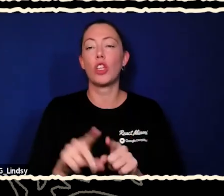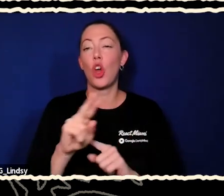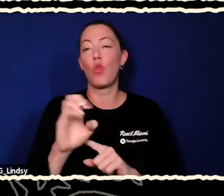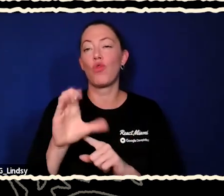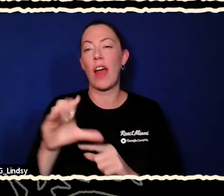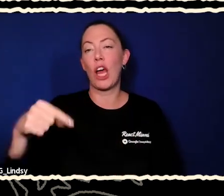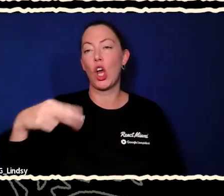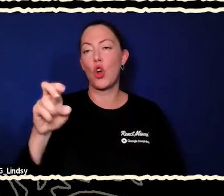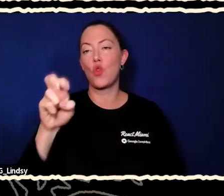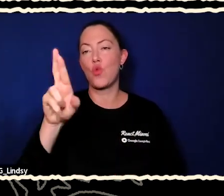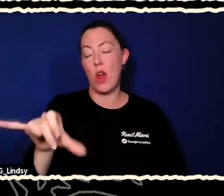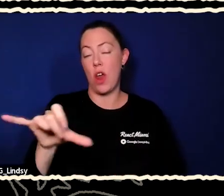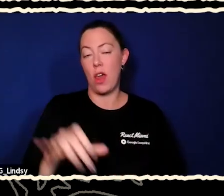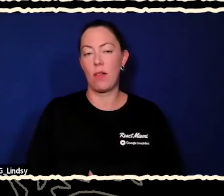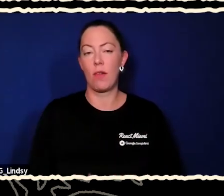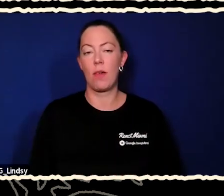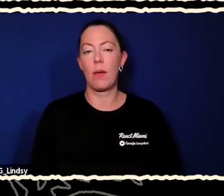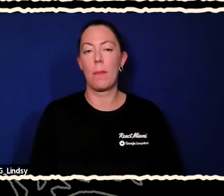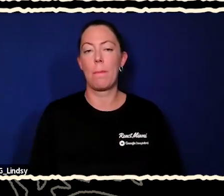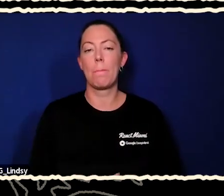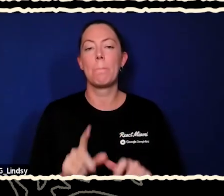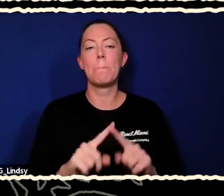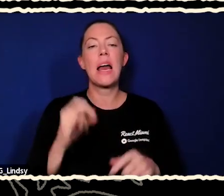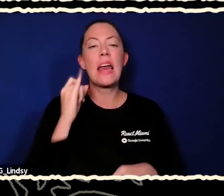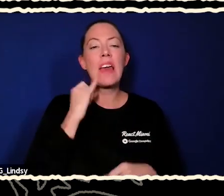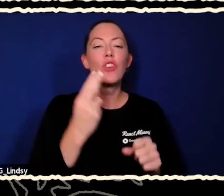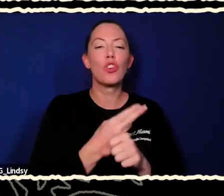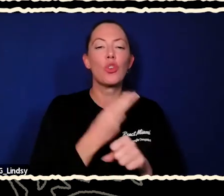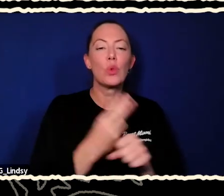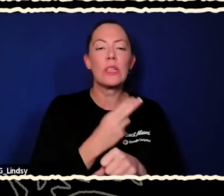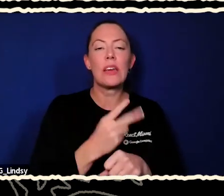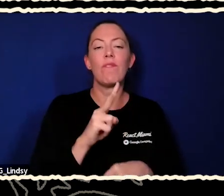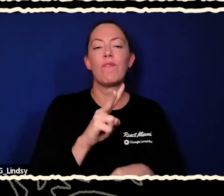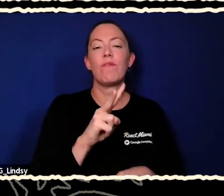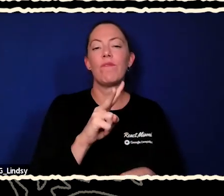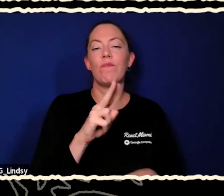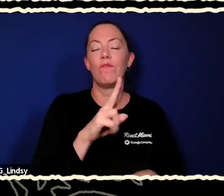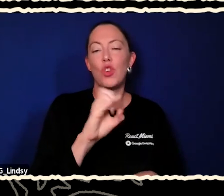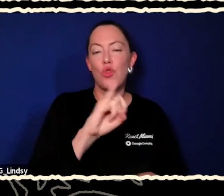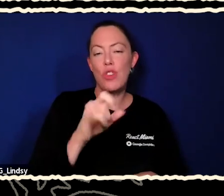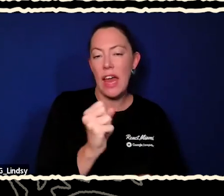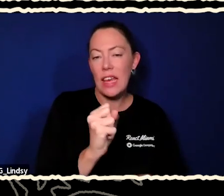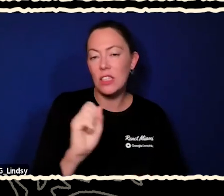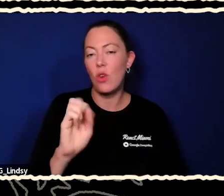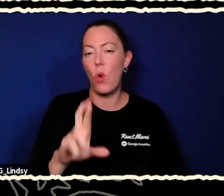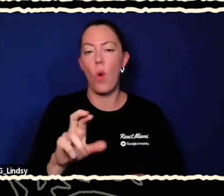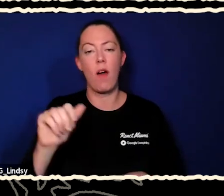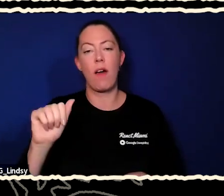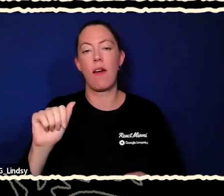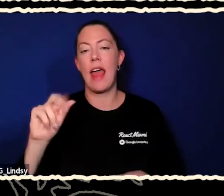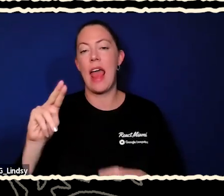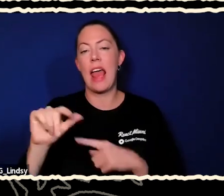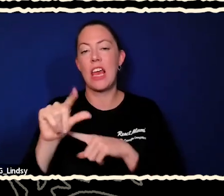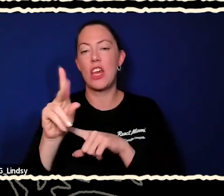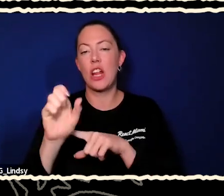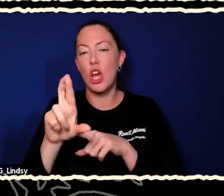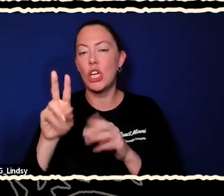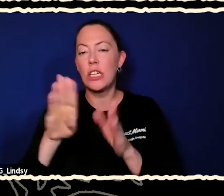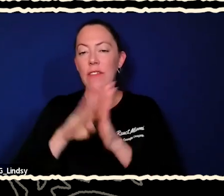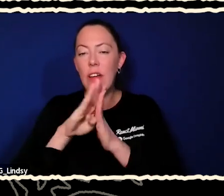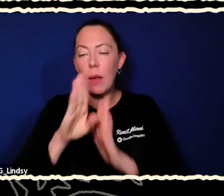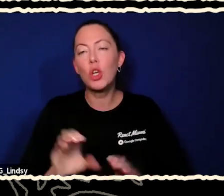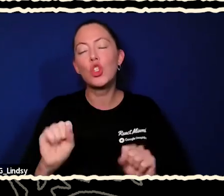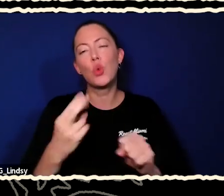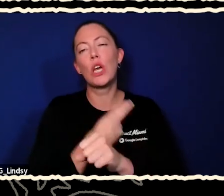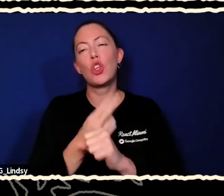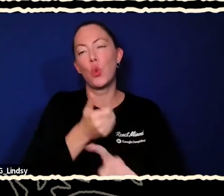you're Vue.js or Angular developers, you can also use your own frameworks or UI library. It's